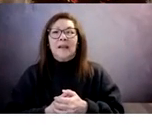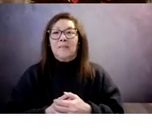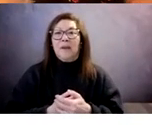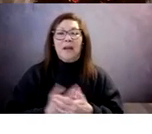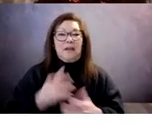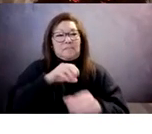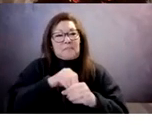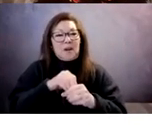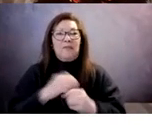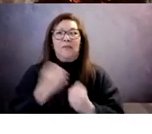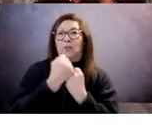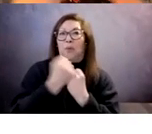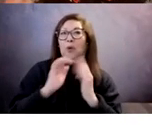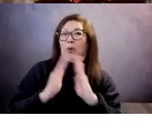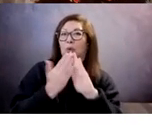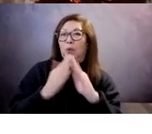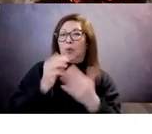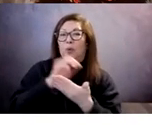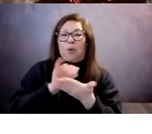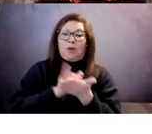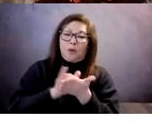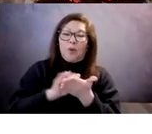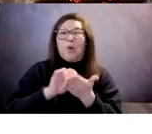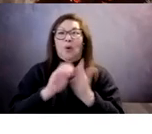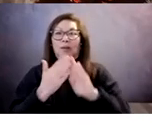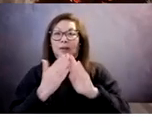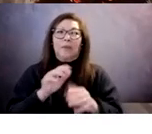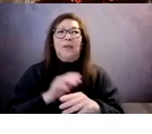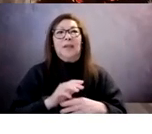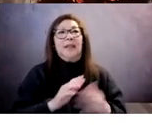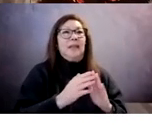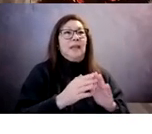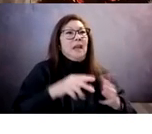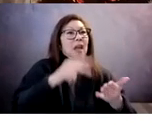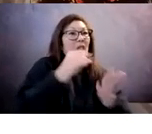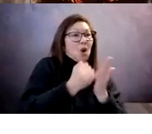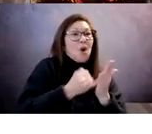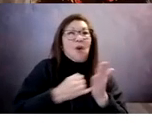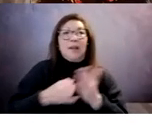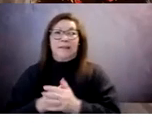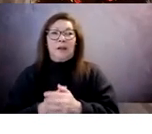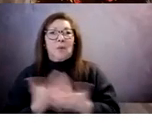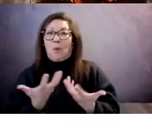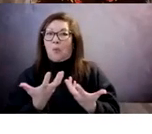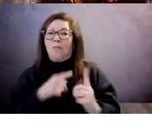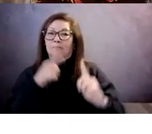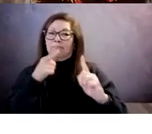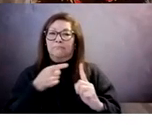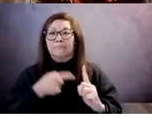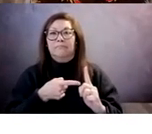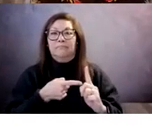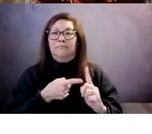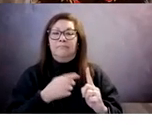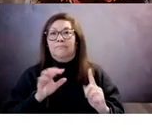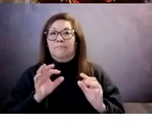this is to support New York artists and the artistic community. We want, ideally, people living in